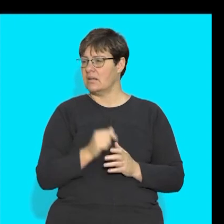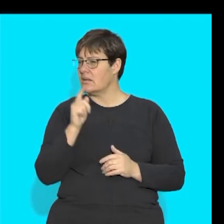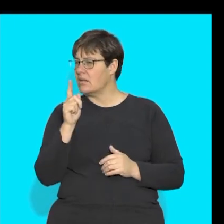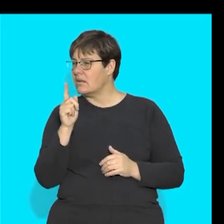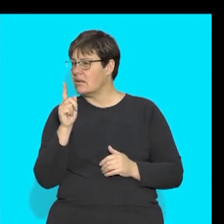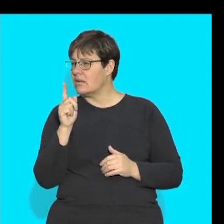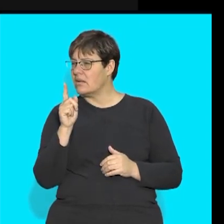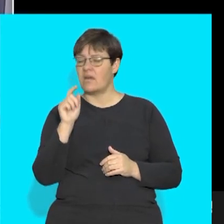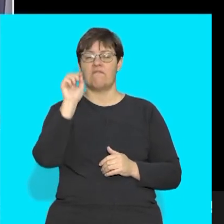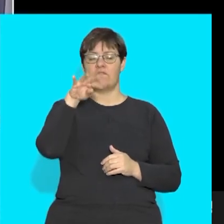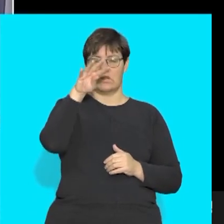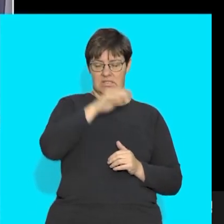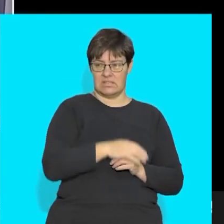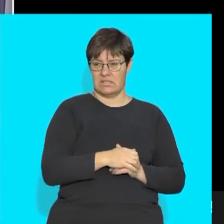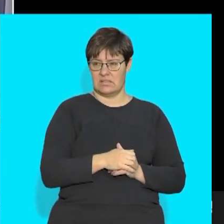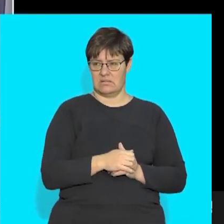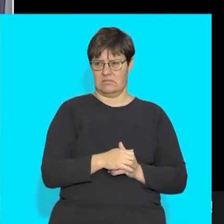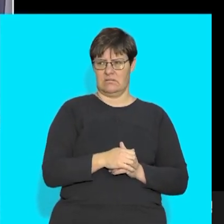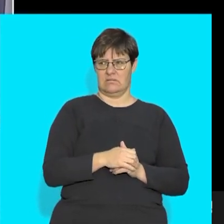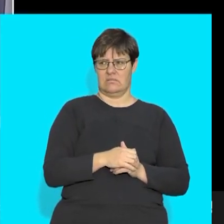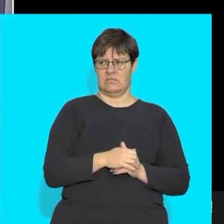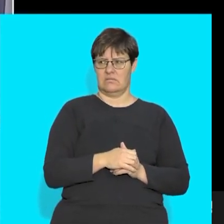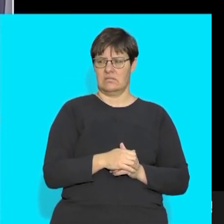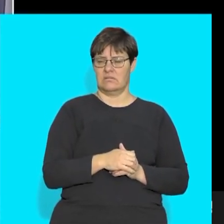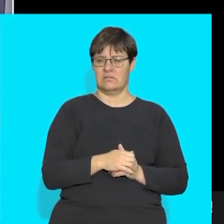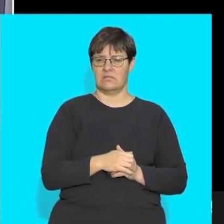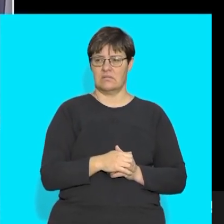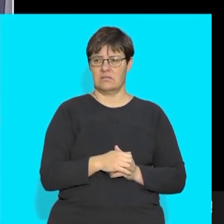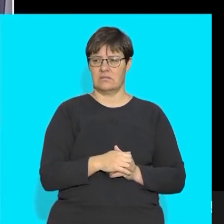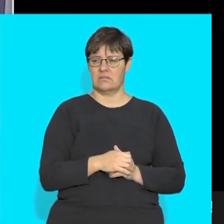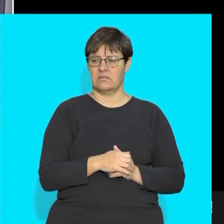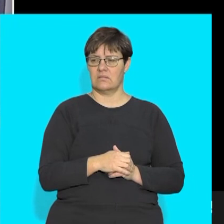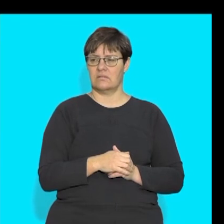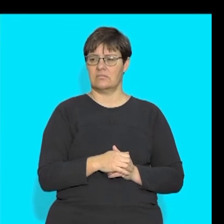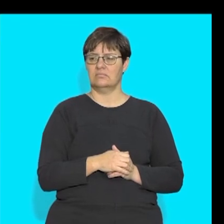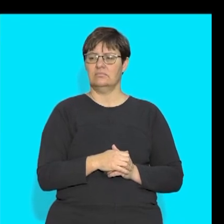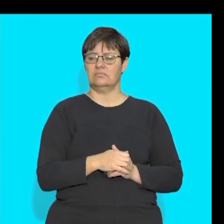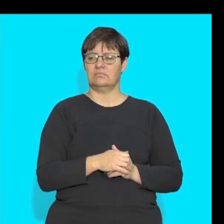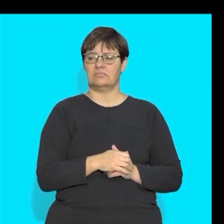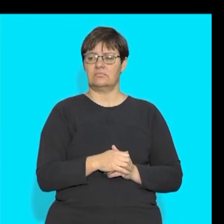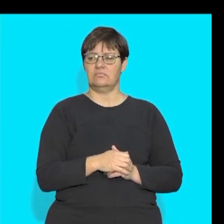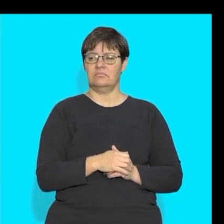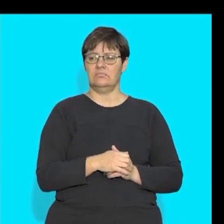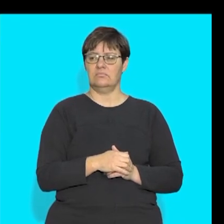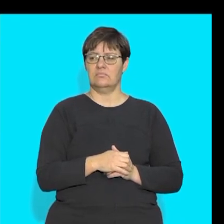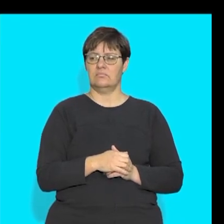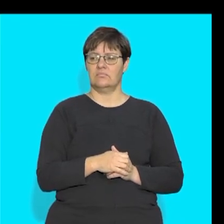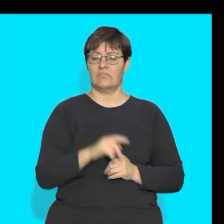Oops, make sure you remember how to the 14. I was about to look in the wrong place.